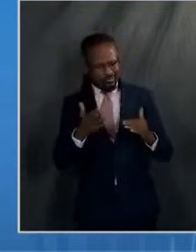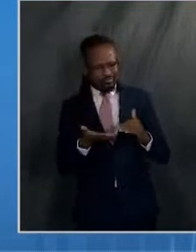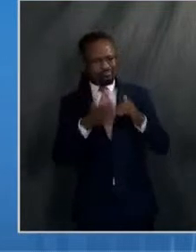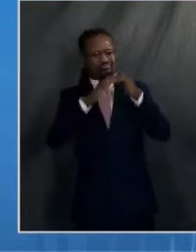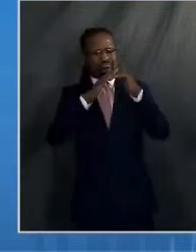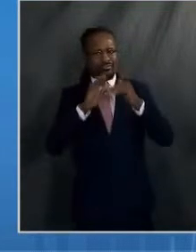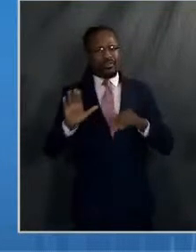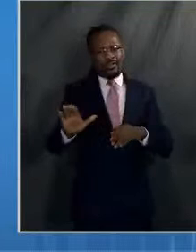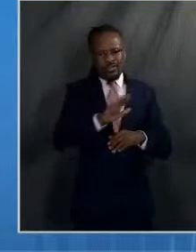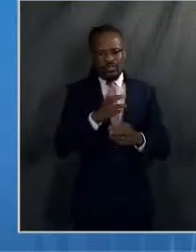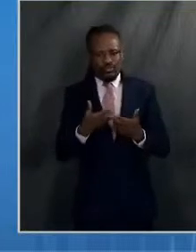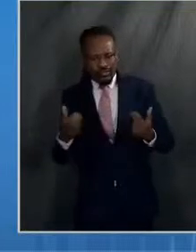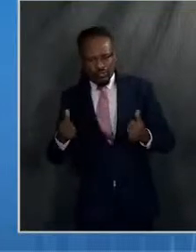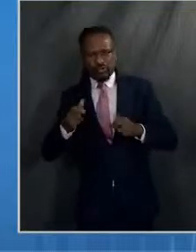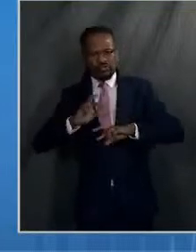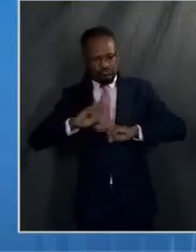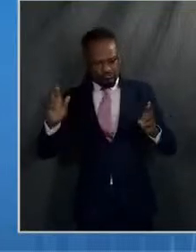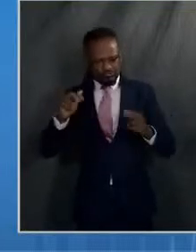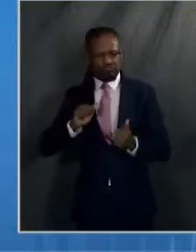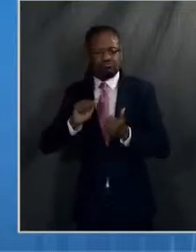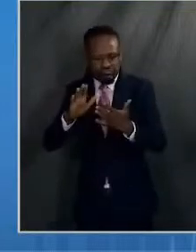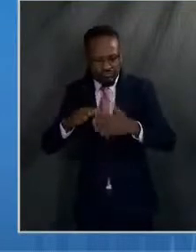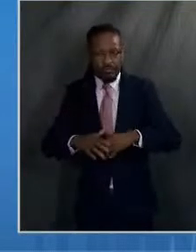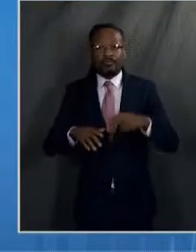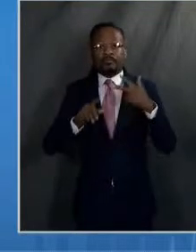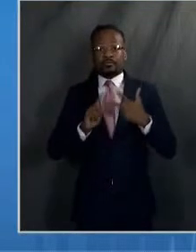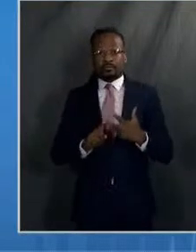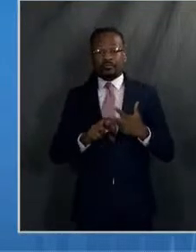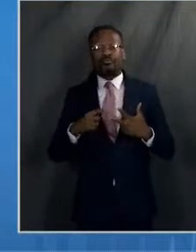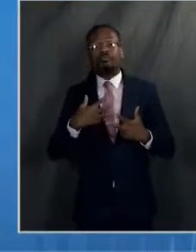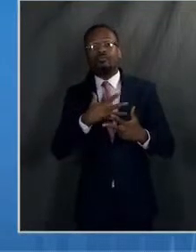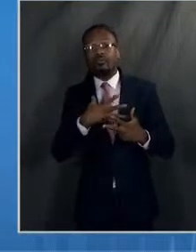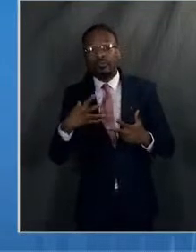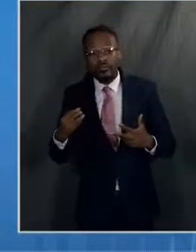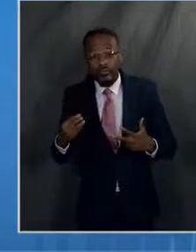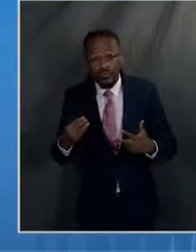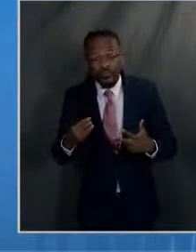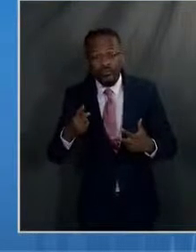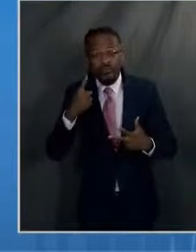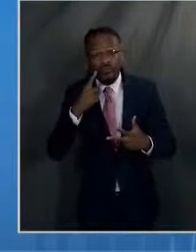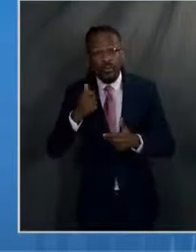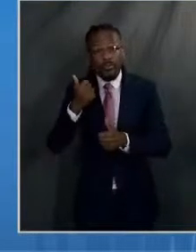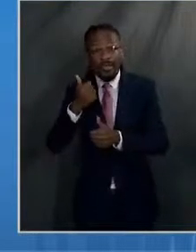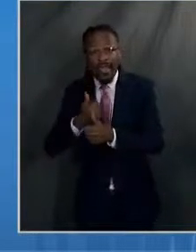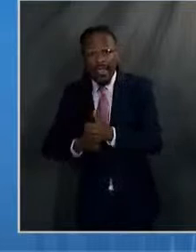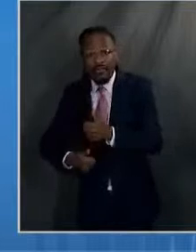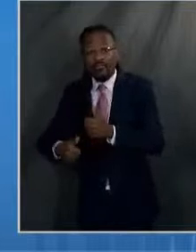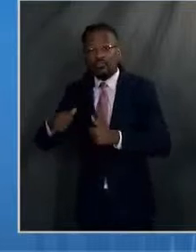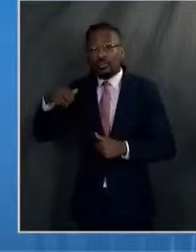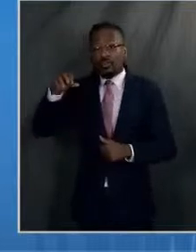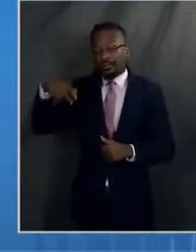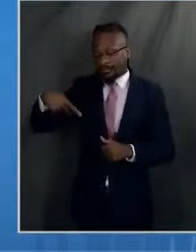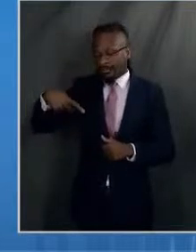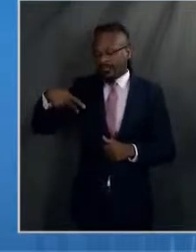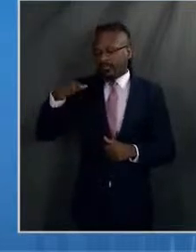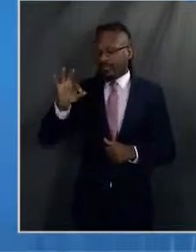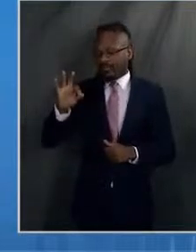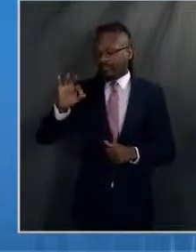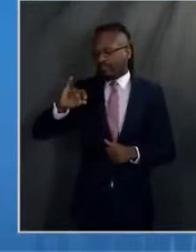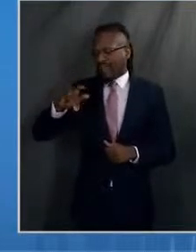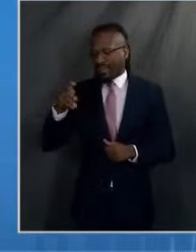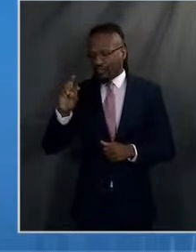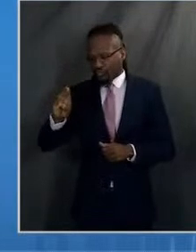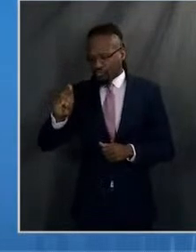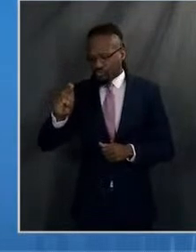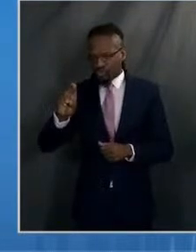Third, we secured the equipment required to extract a 6th dose from every Pfizer vial of vaccine.